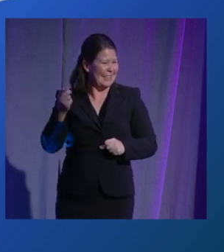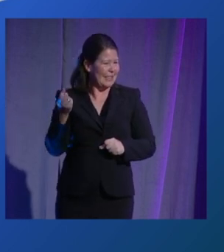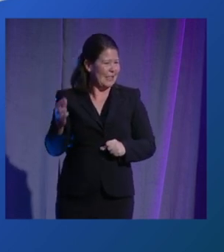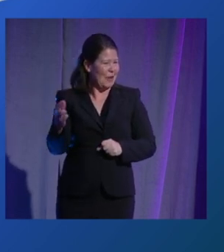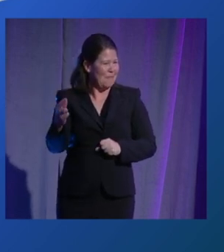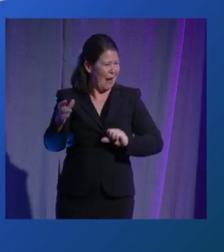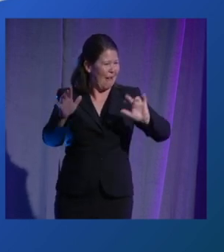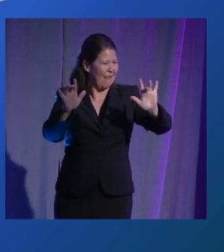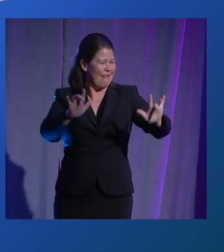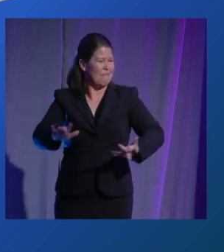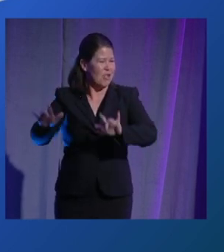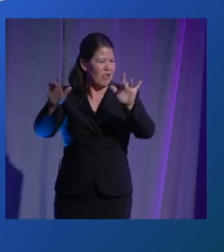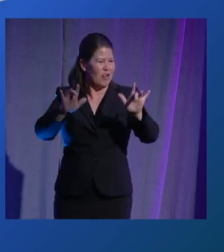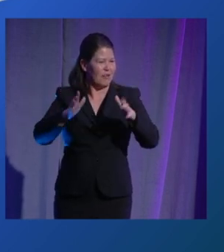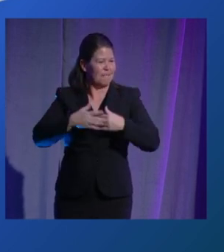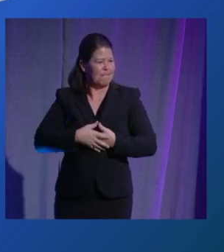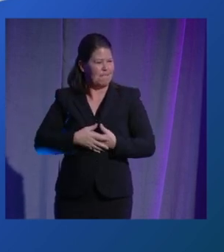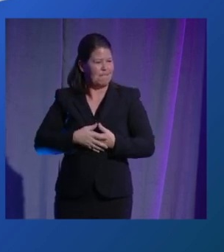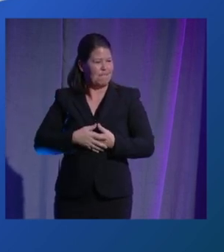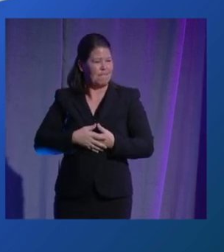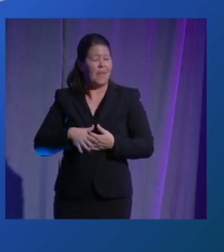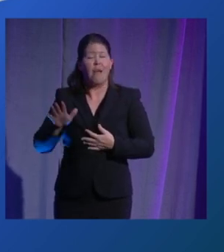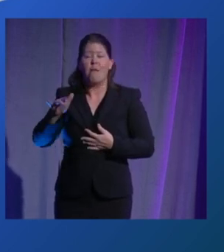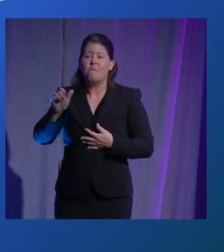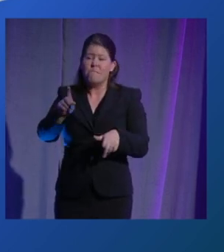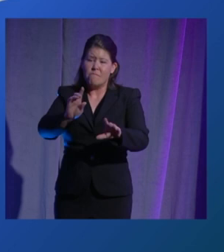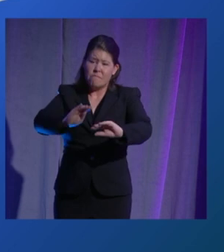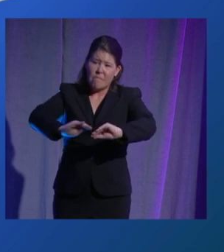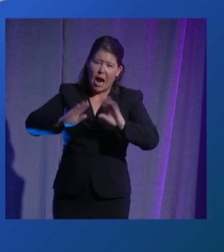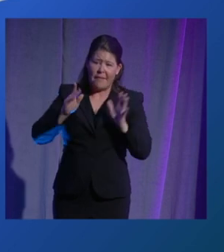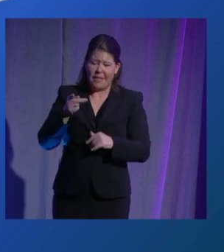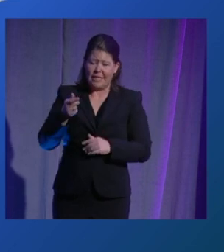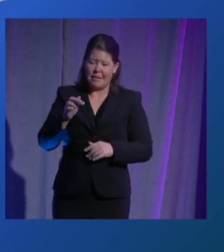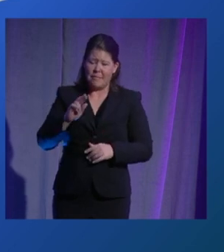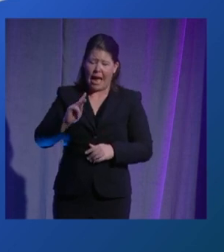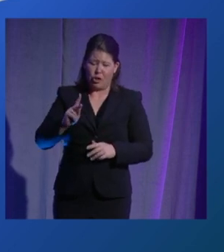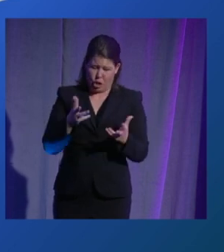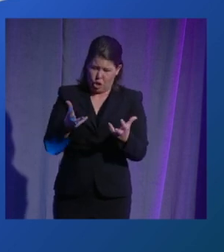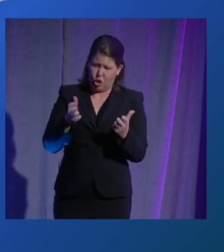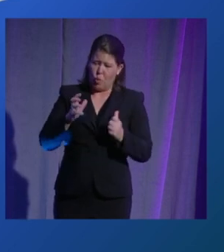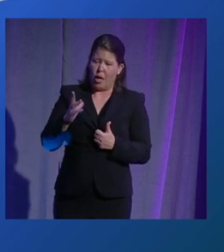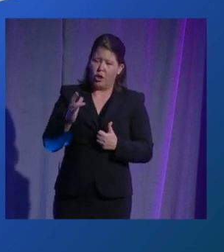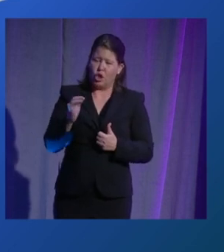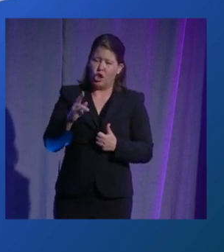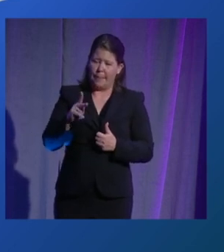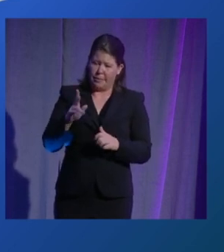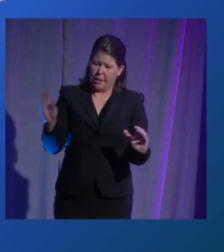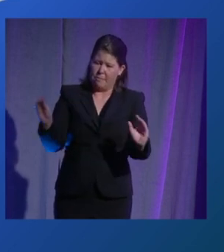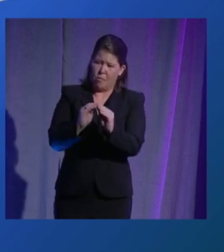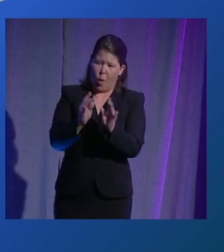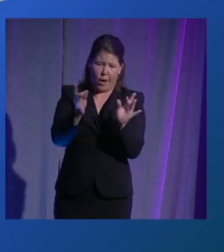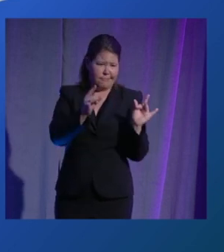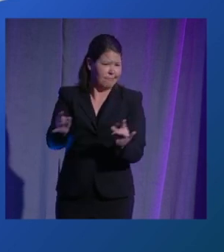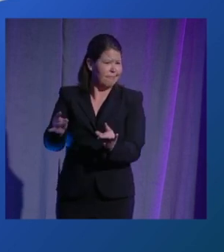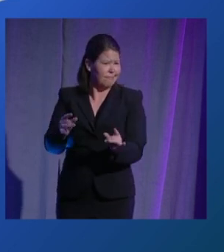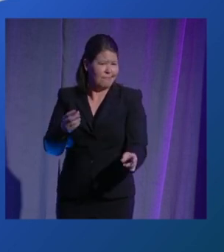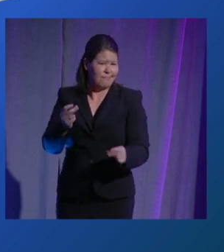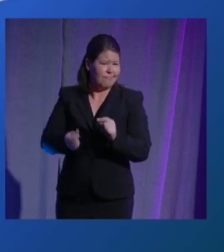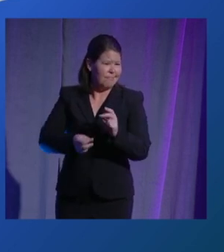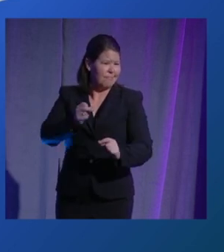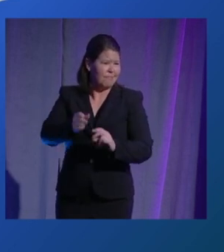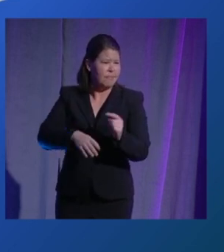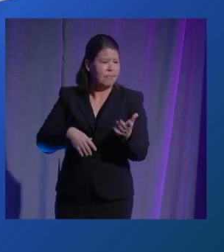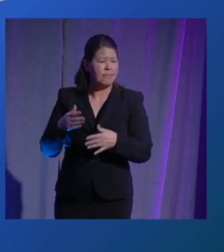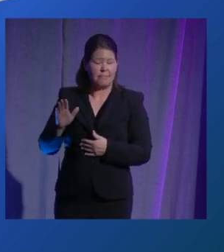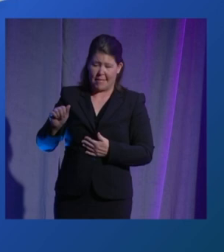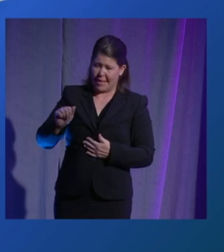Patrick you you know you're looking to make chips that are more efficient um and then Abby you you want as much power as